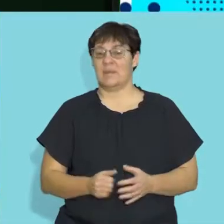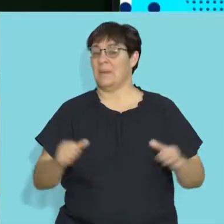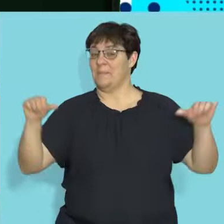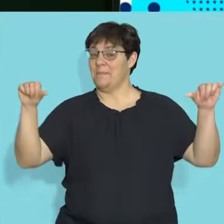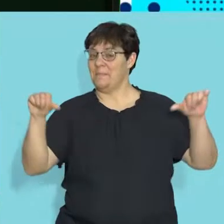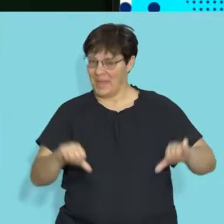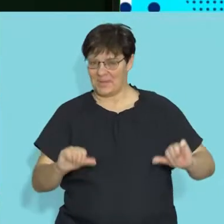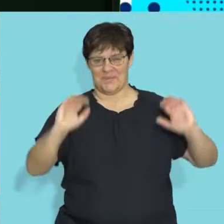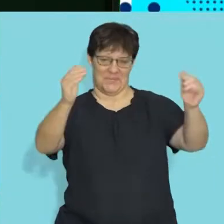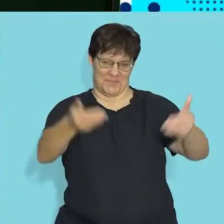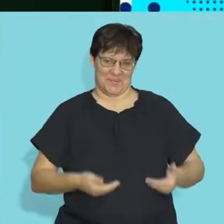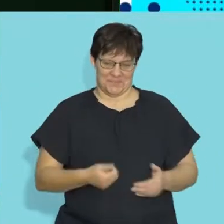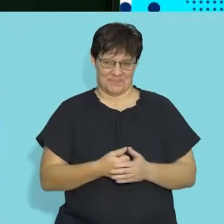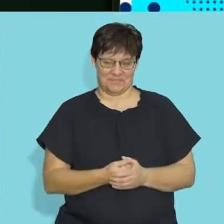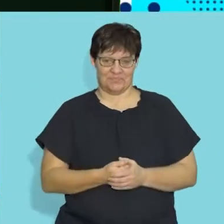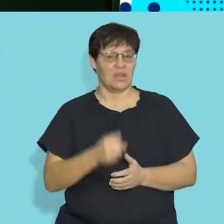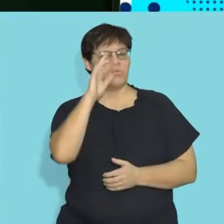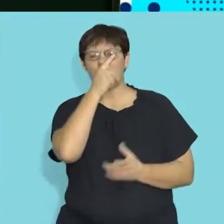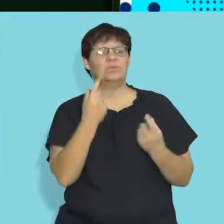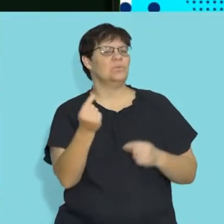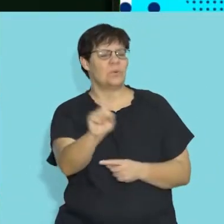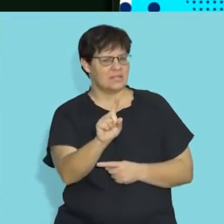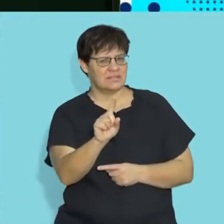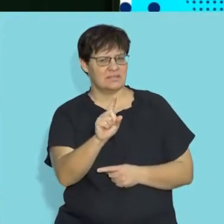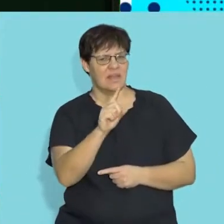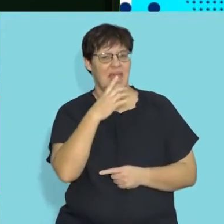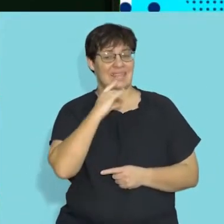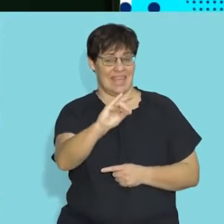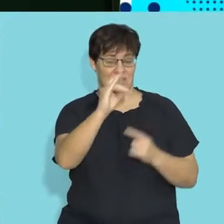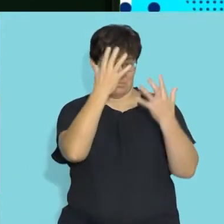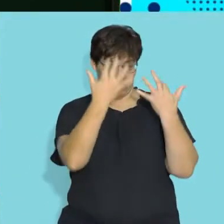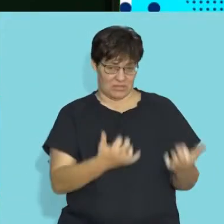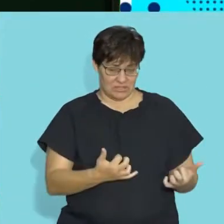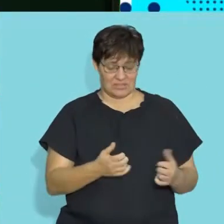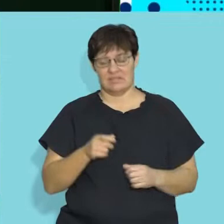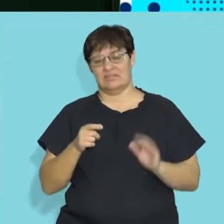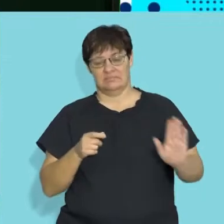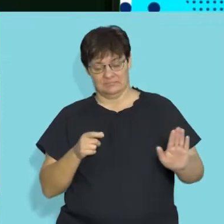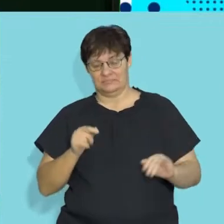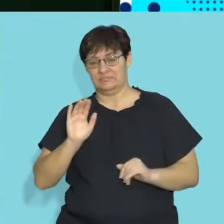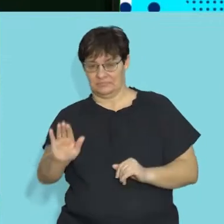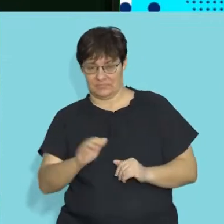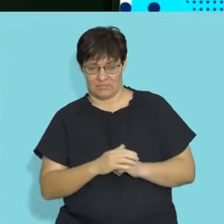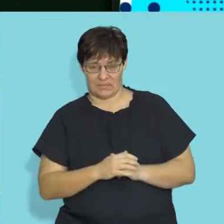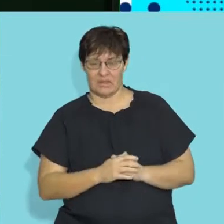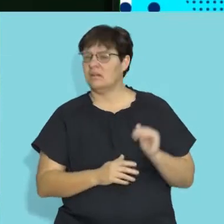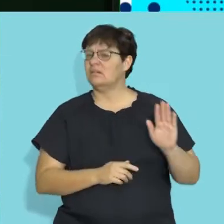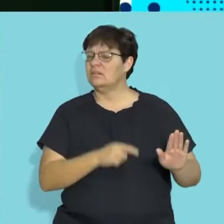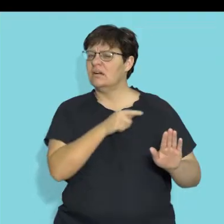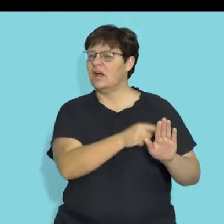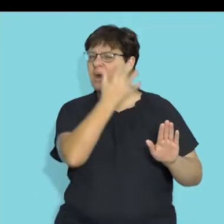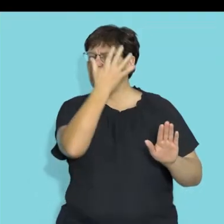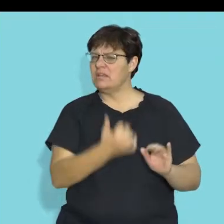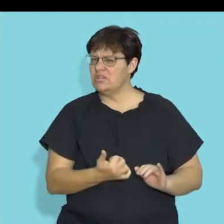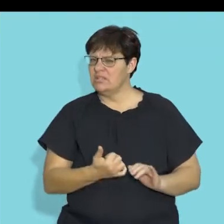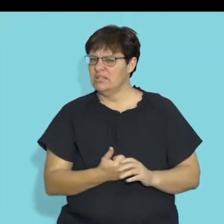Welcome back, accounting boffins. Remember, we're busy with cash budgets. And again, a quick tip, when we're thinking